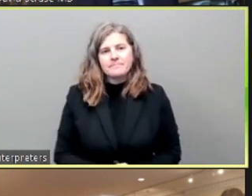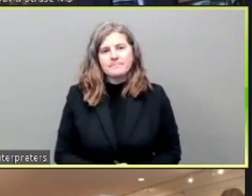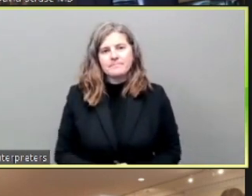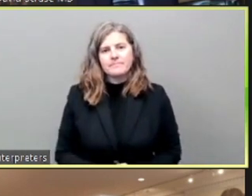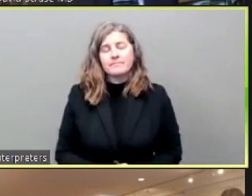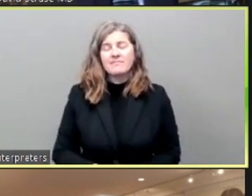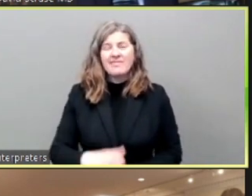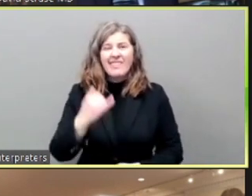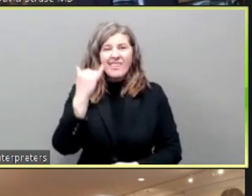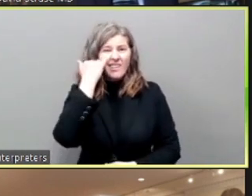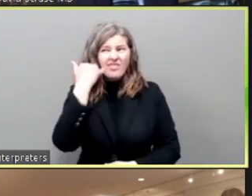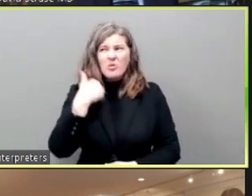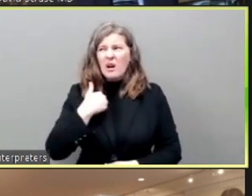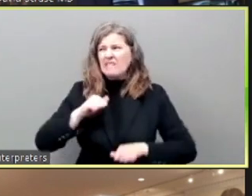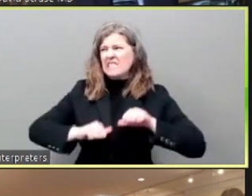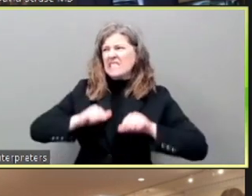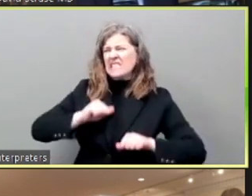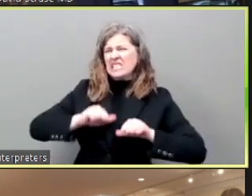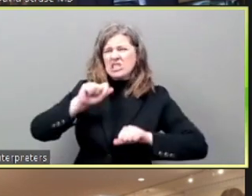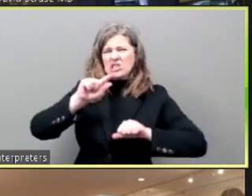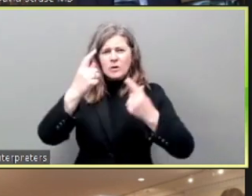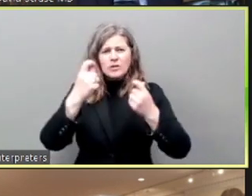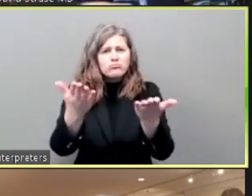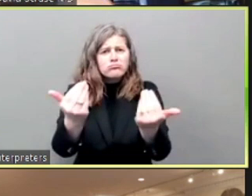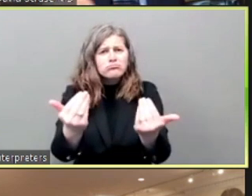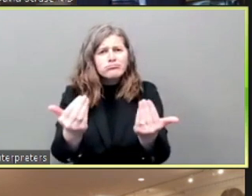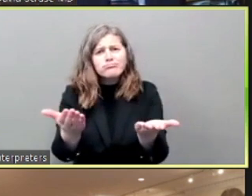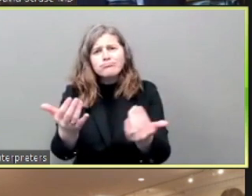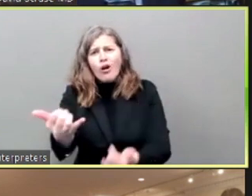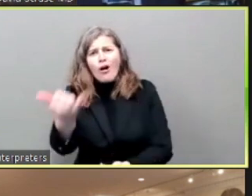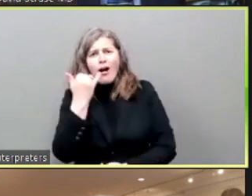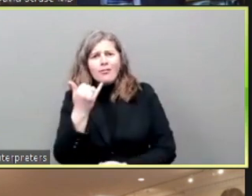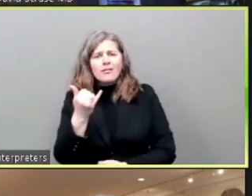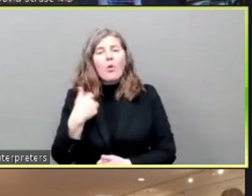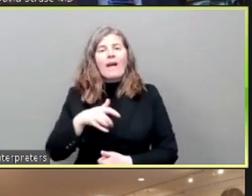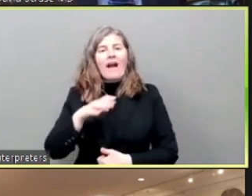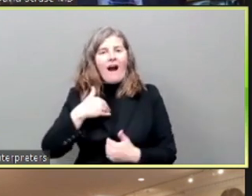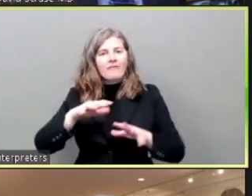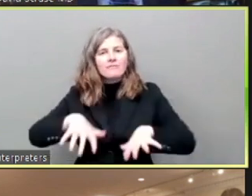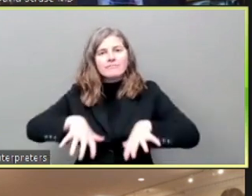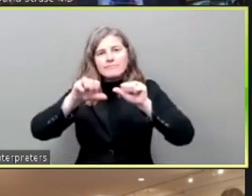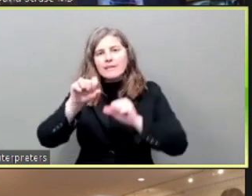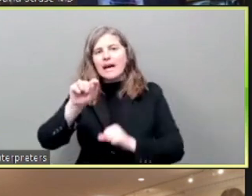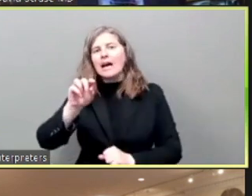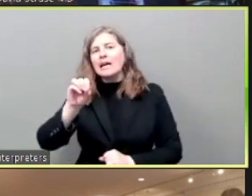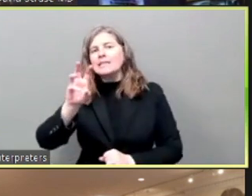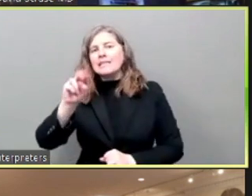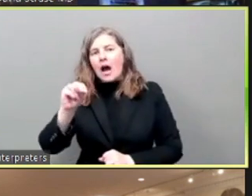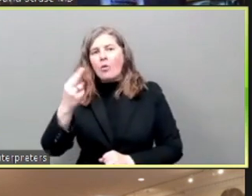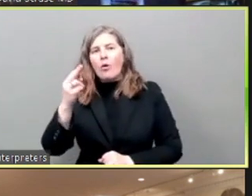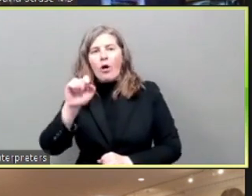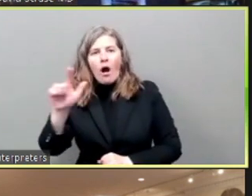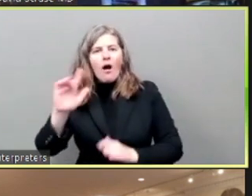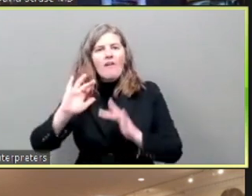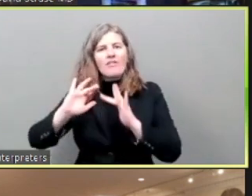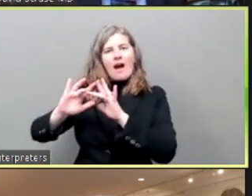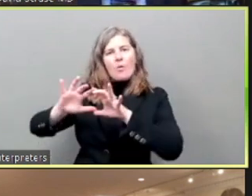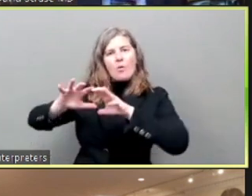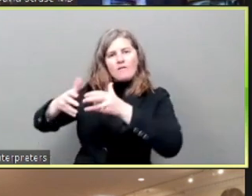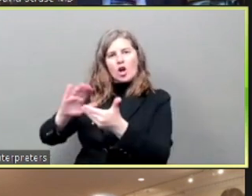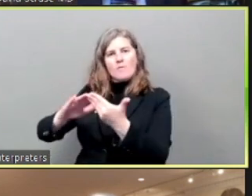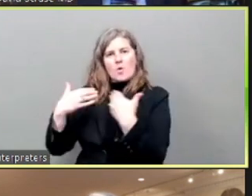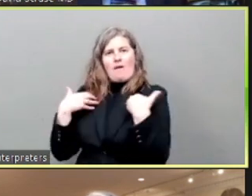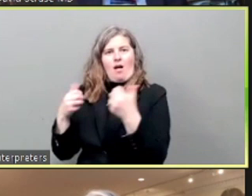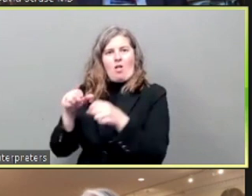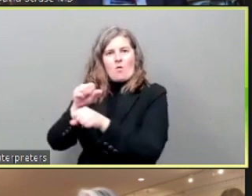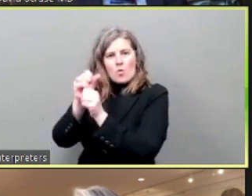So if you have questions, we are here to listen. We have town halls, we have a network of our community health workers, And we